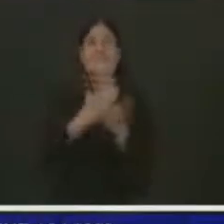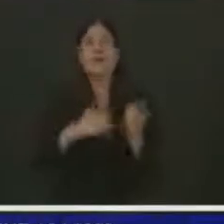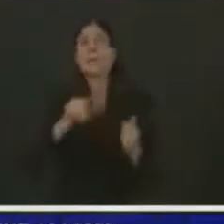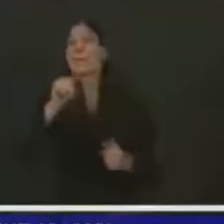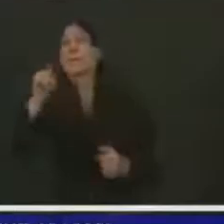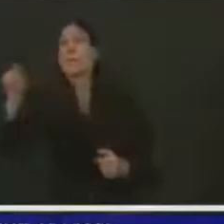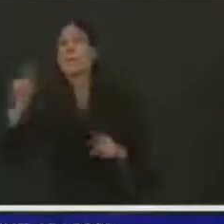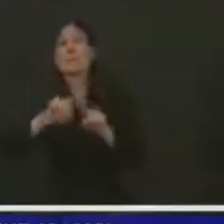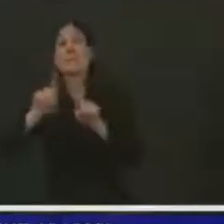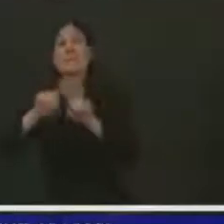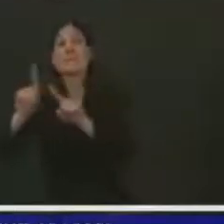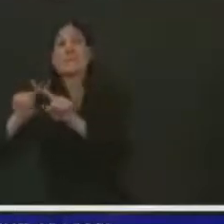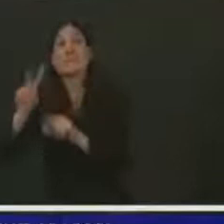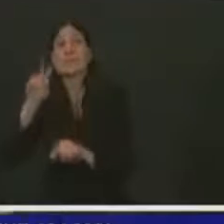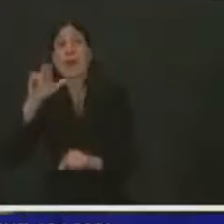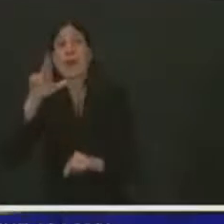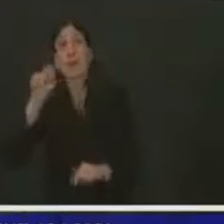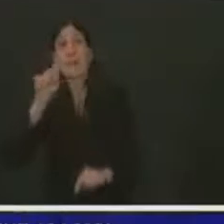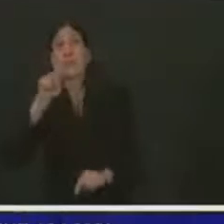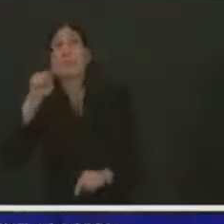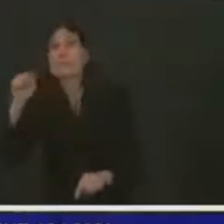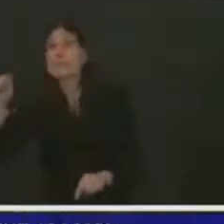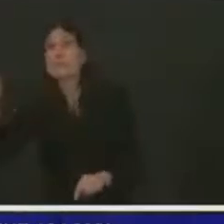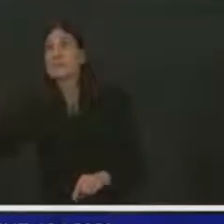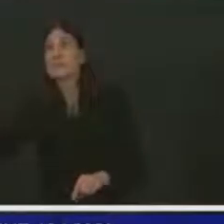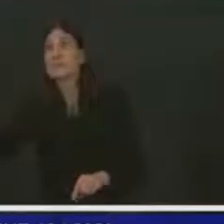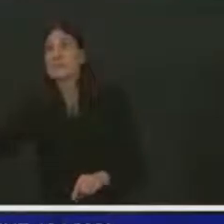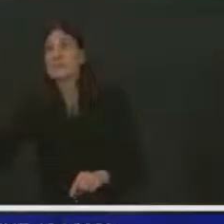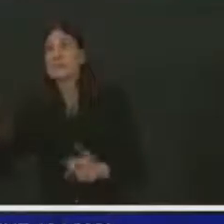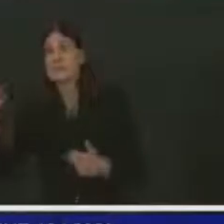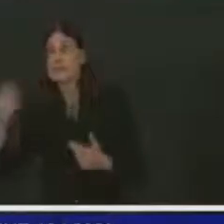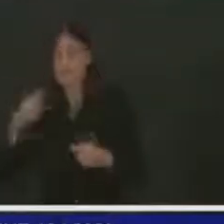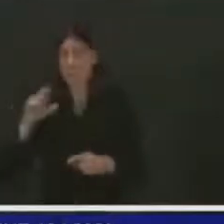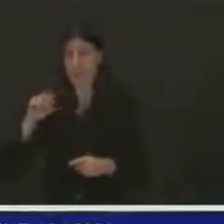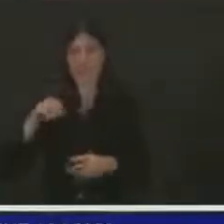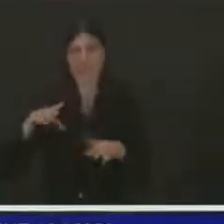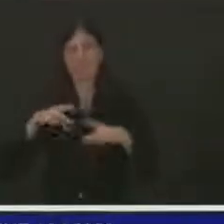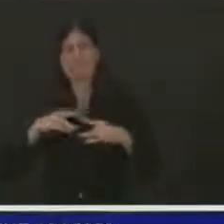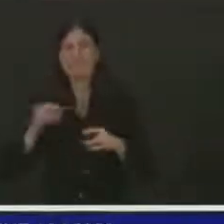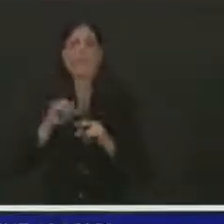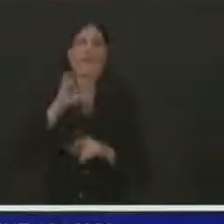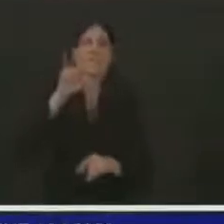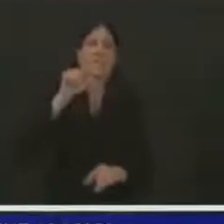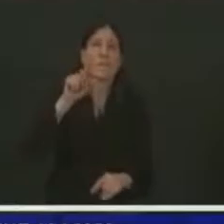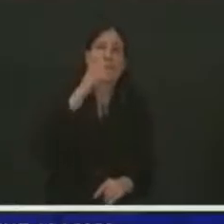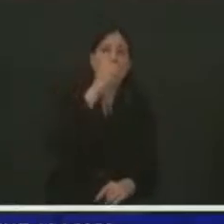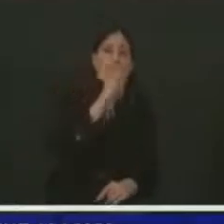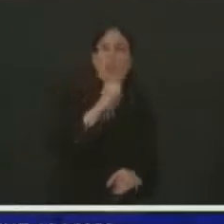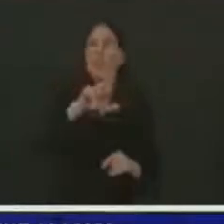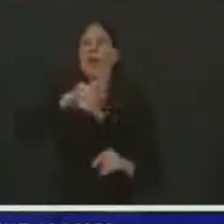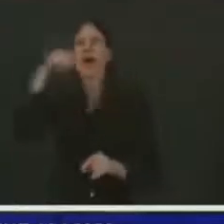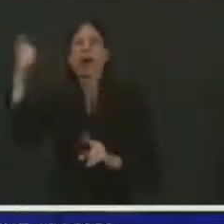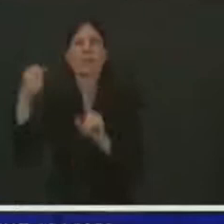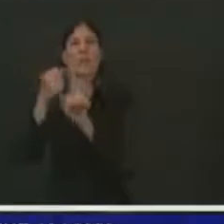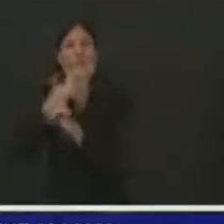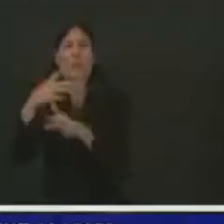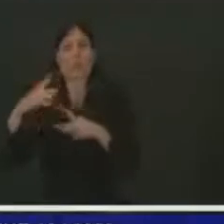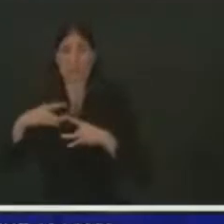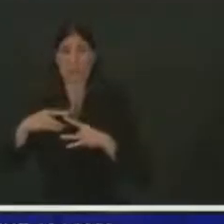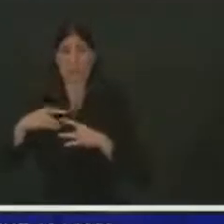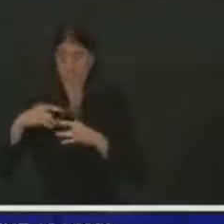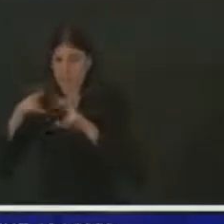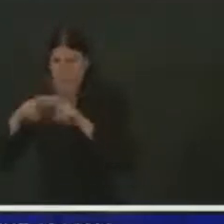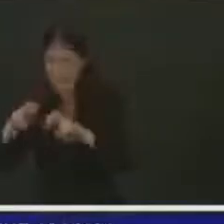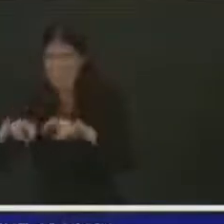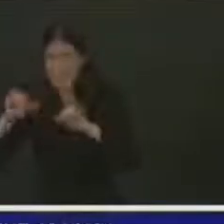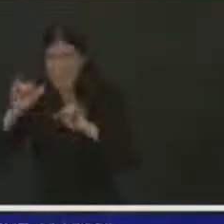in place for many years, it's still tricky to understand the IgG, the IgM, how do we interpret it? So